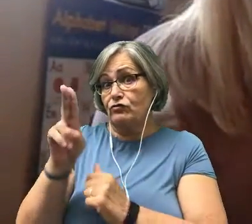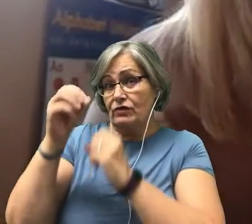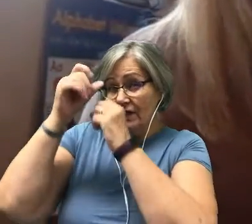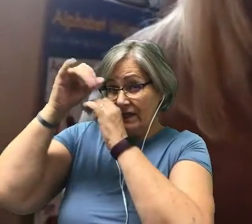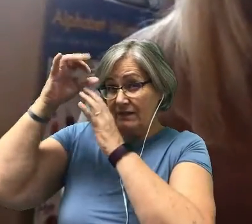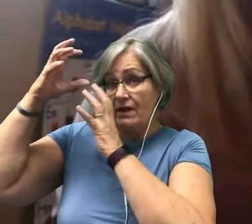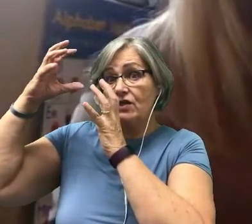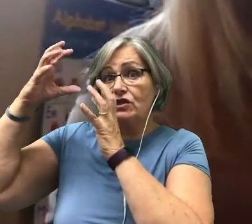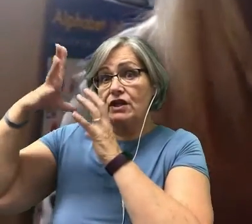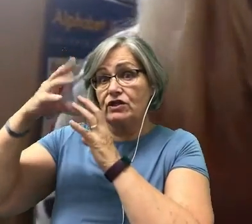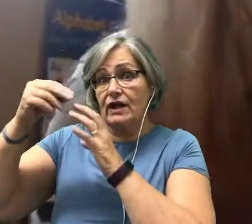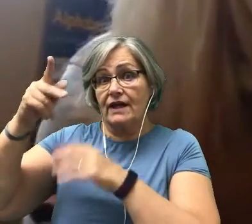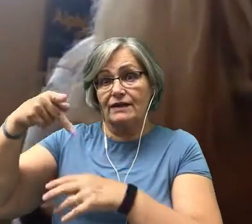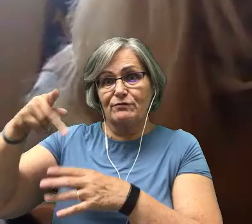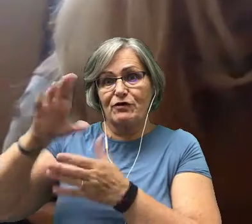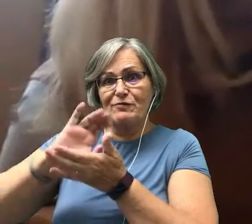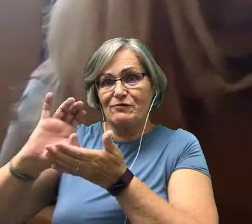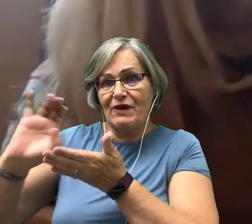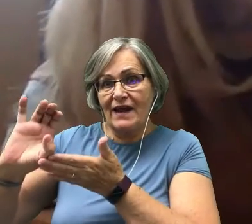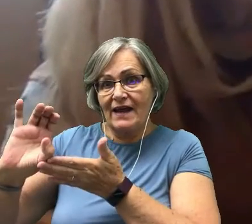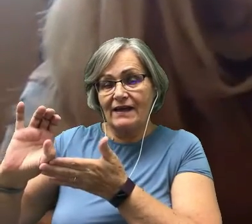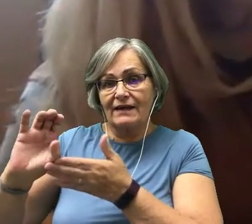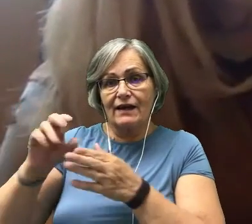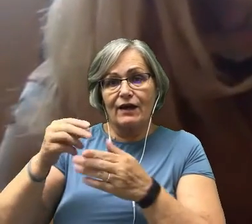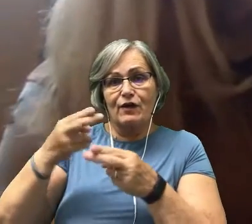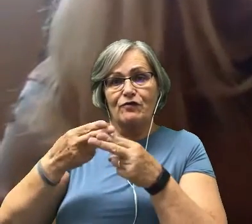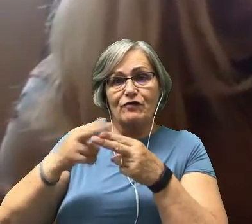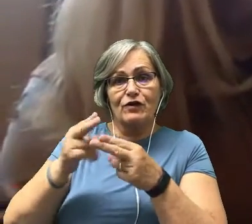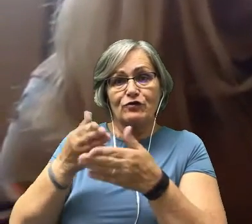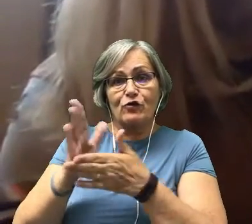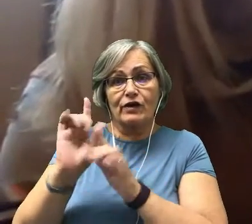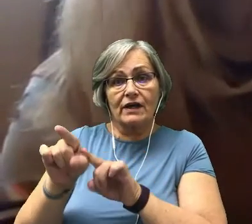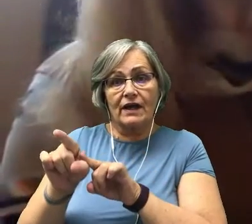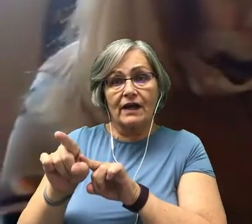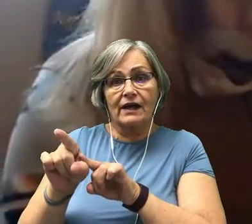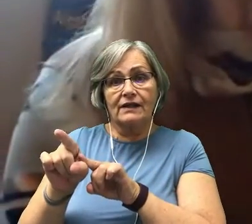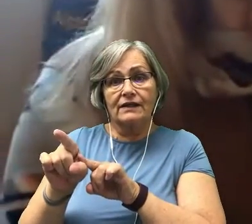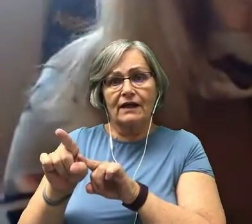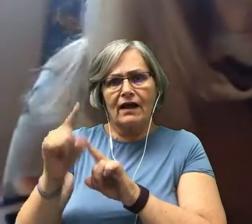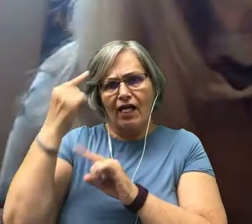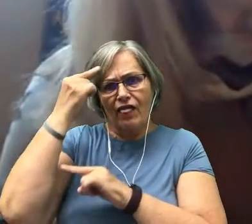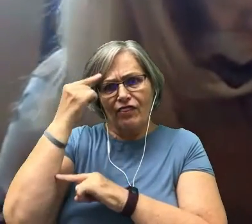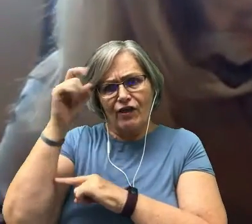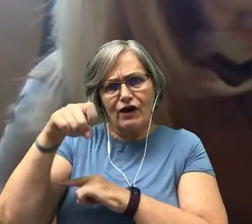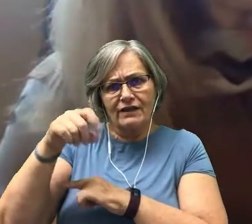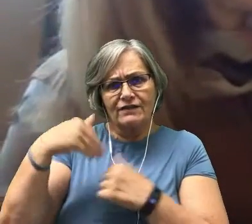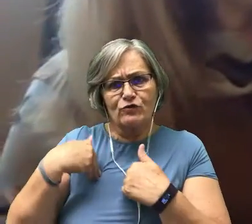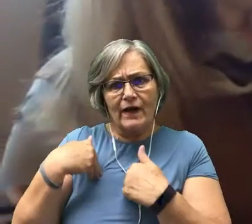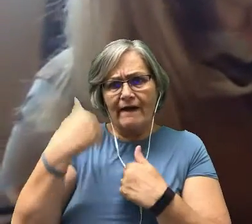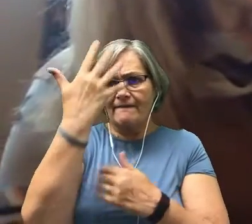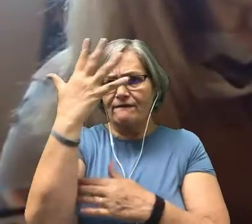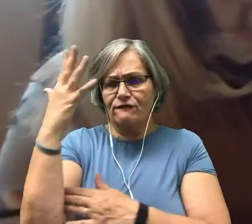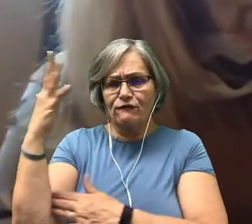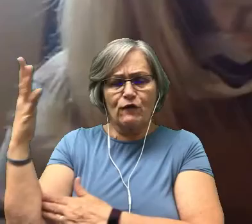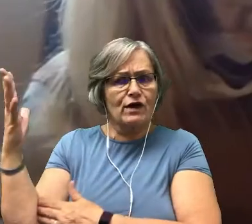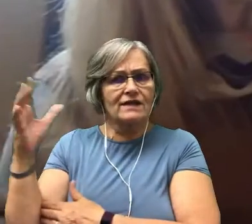imagination and his purple crayon? The shortcut led right to where Harold thought a forest ought to be. He didn't want